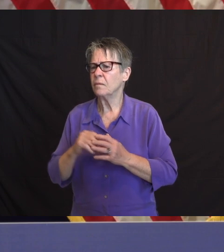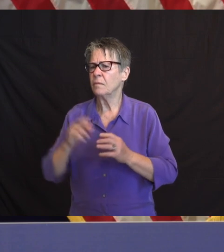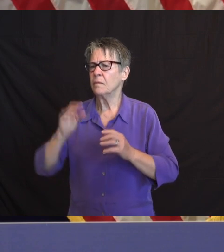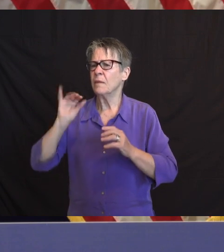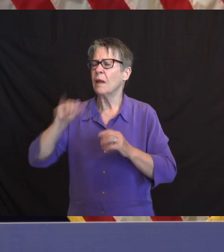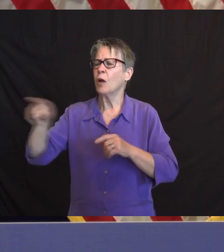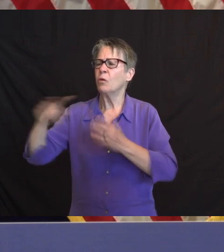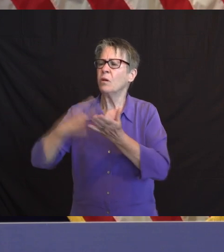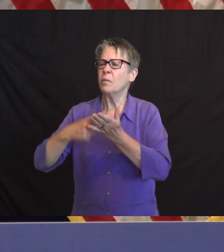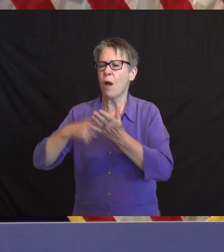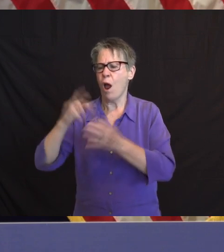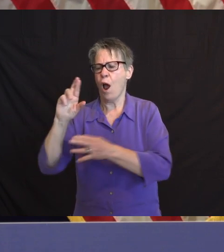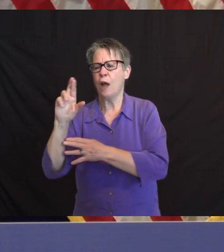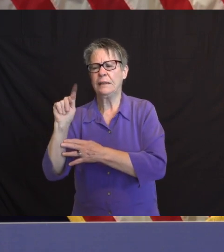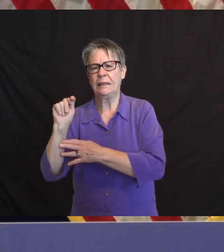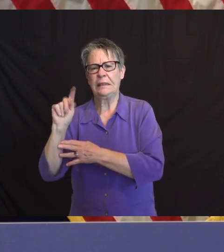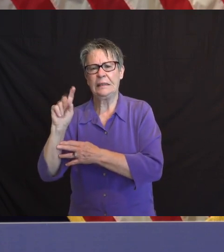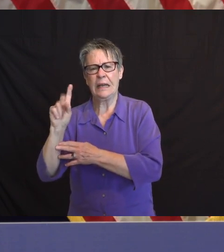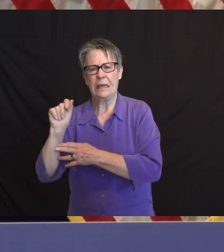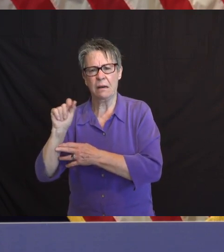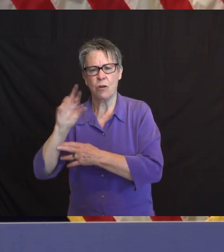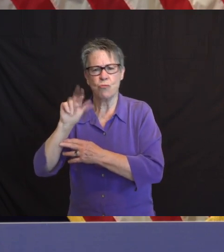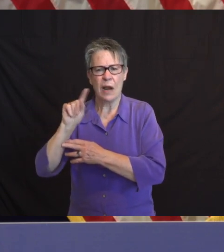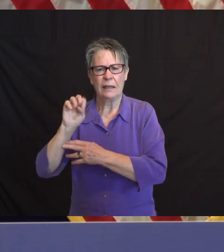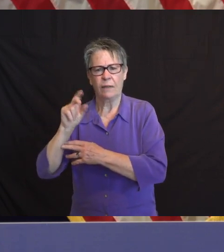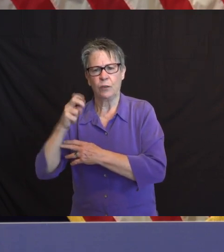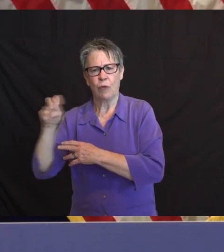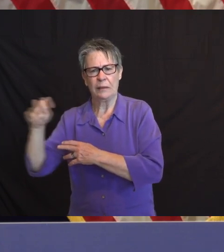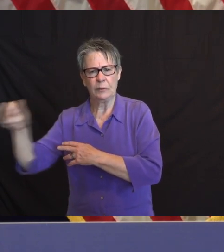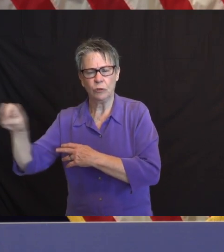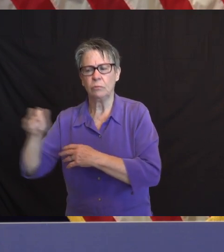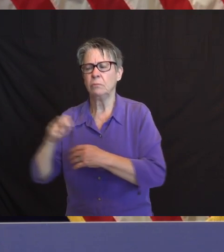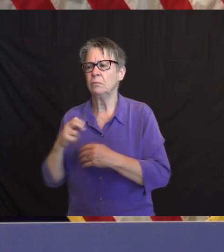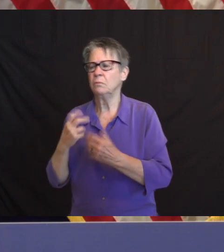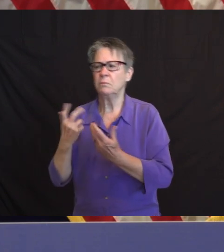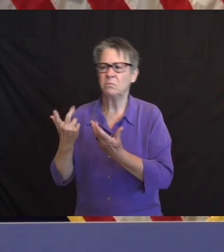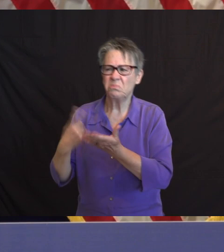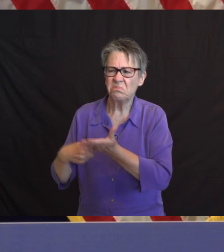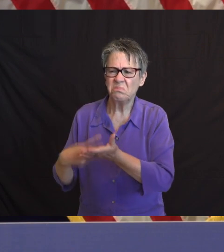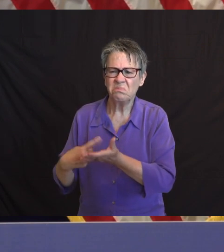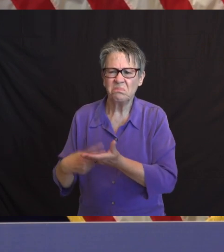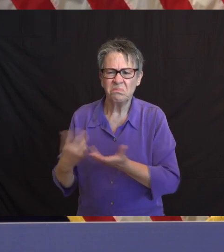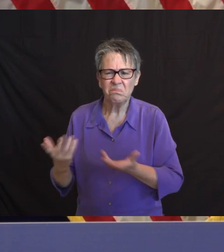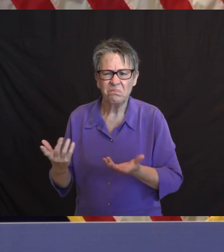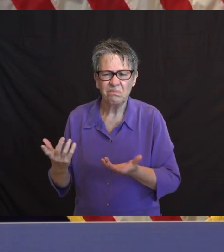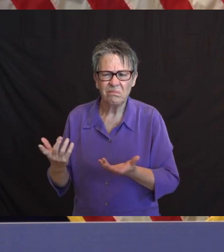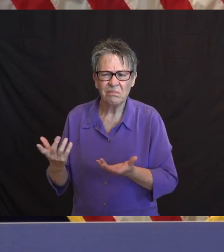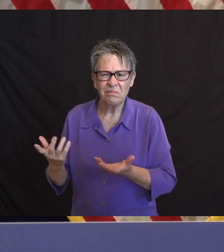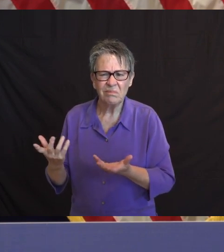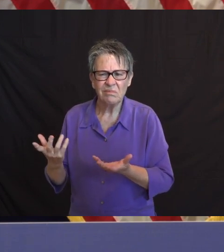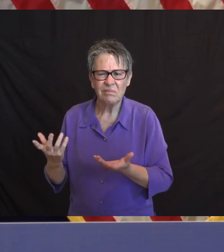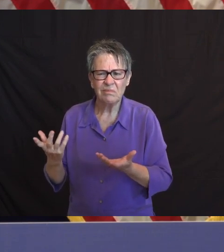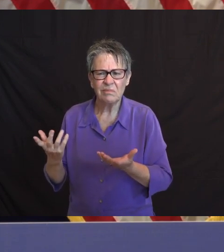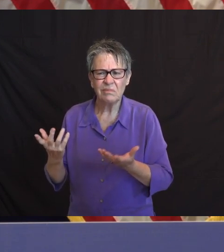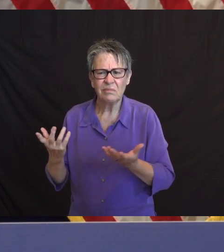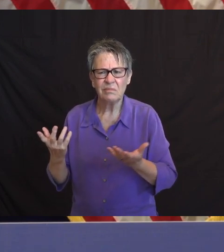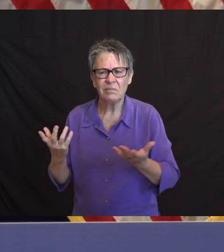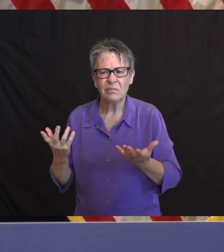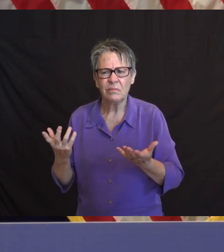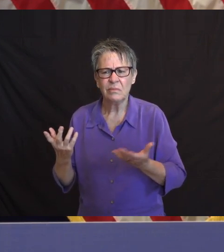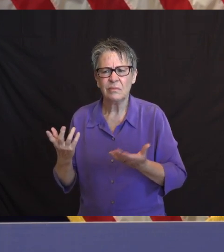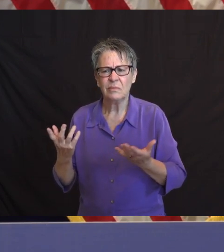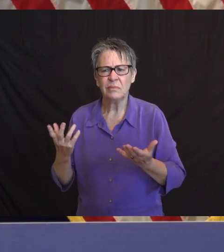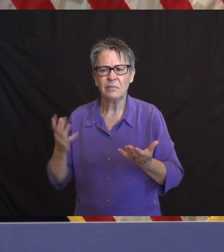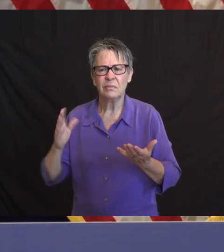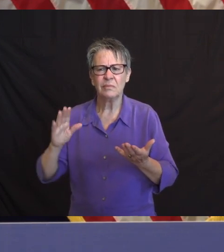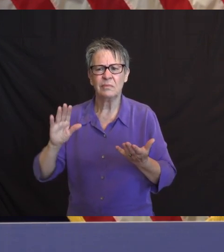has been tracking all along? And if so, how has it been used in the past? And why did we wait until June to make it part of the public message? Thank you. Let me